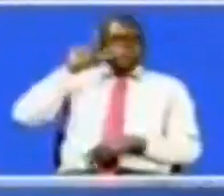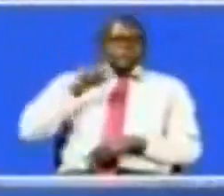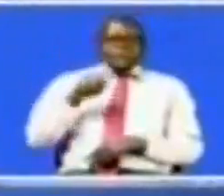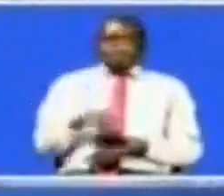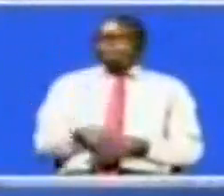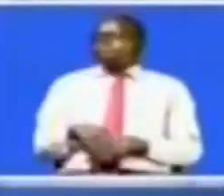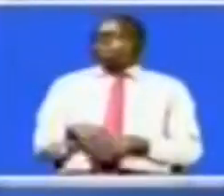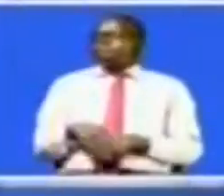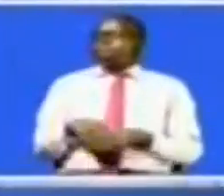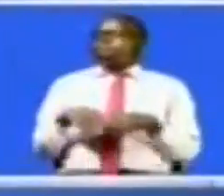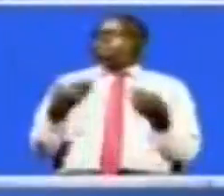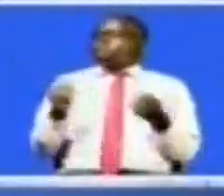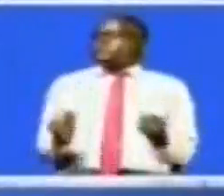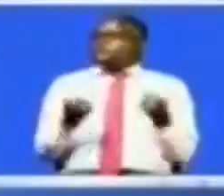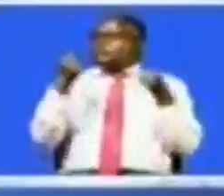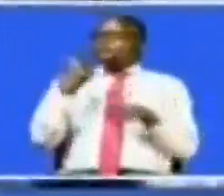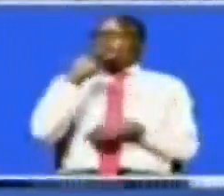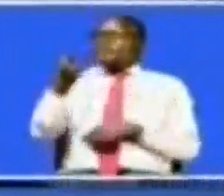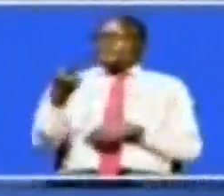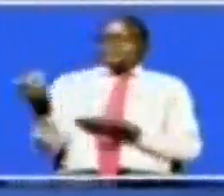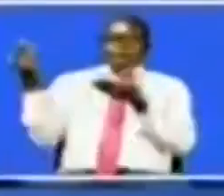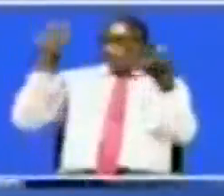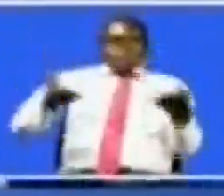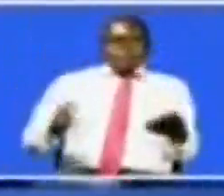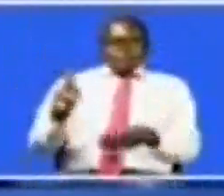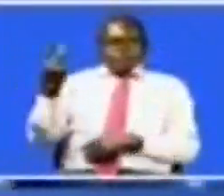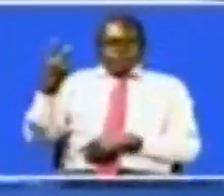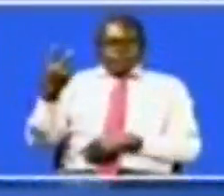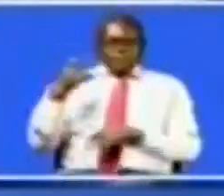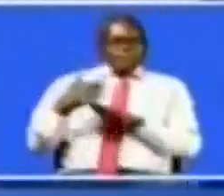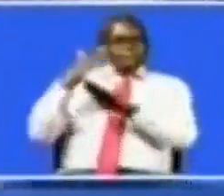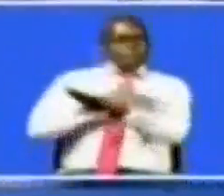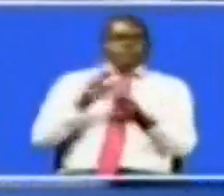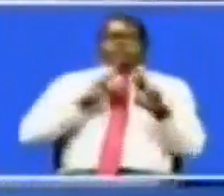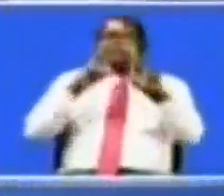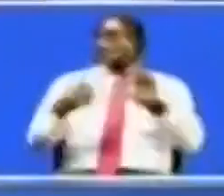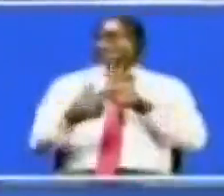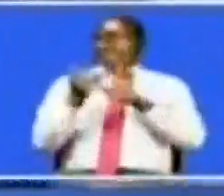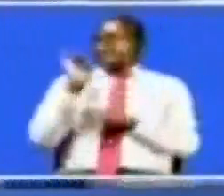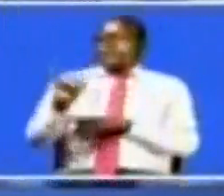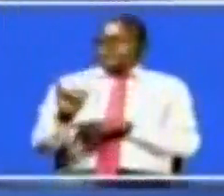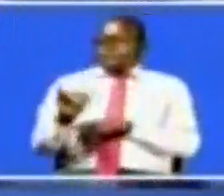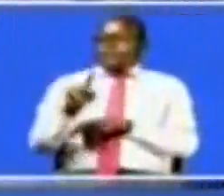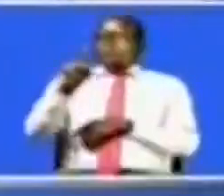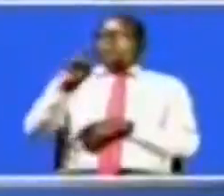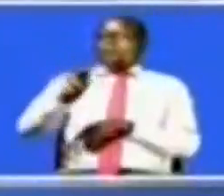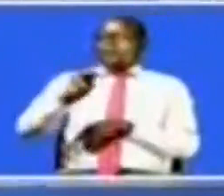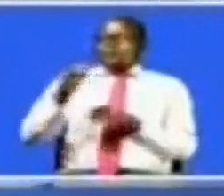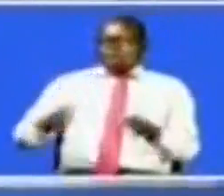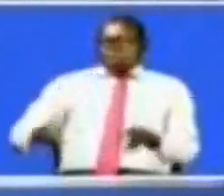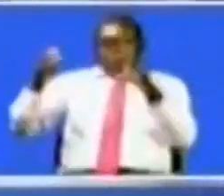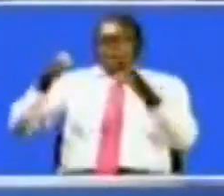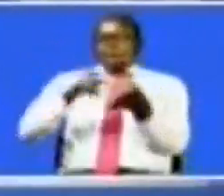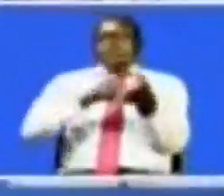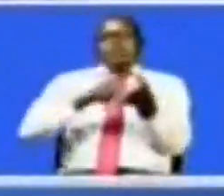raising alarm over unsafe rice that could have been imported. Earlier reports indicated that close to 1 million bags of